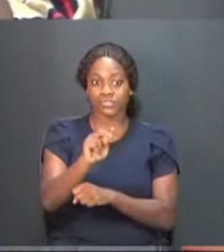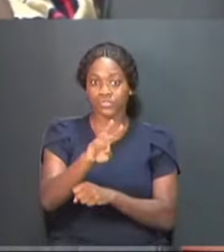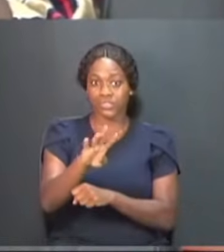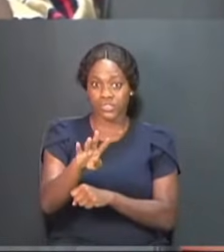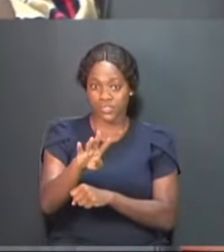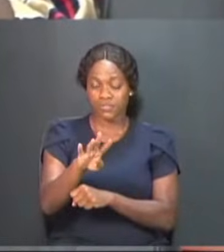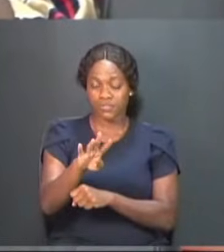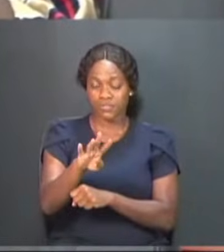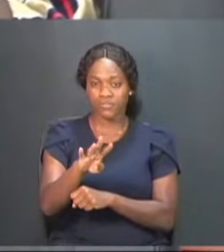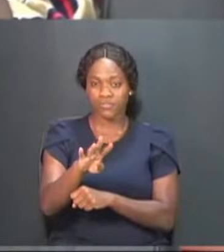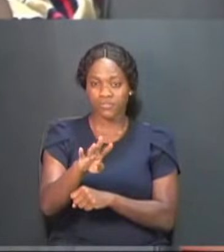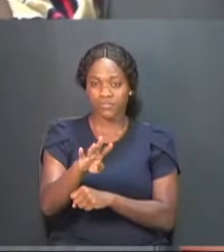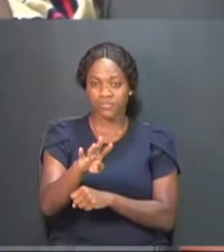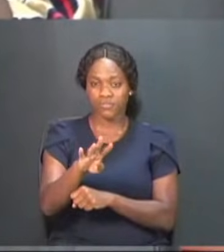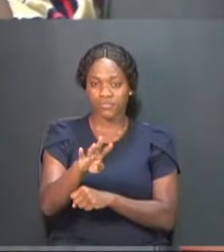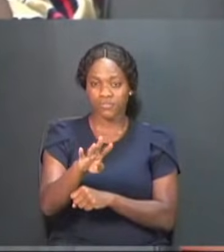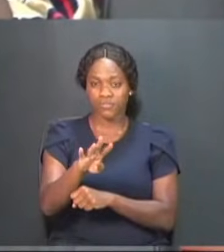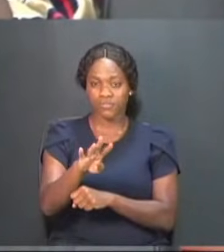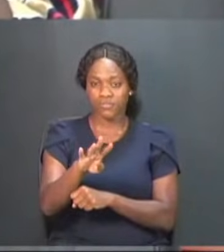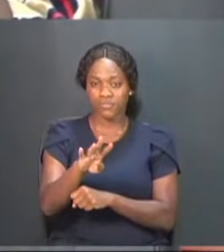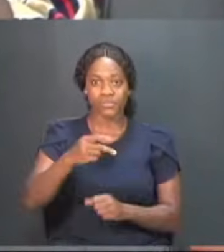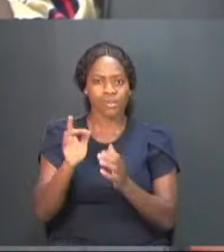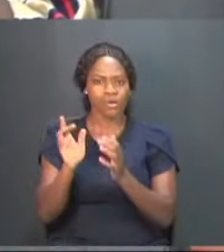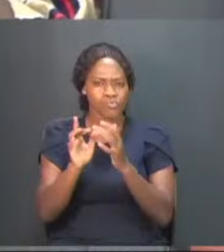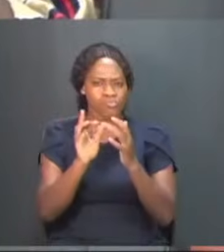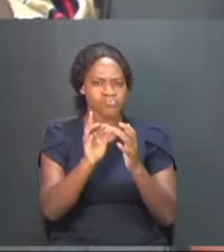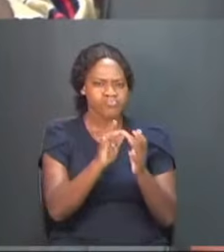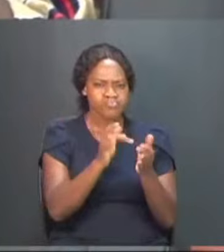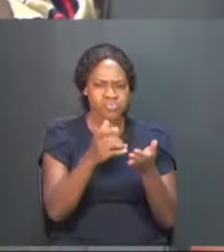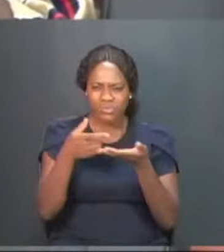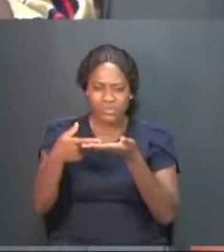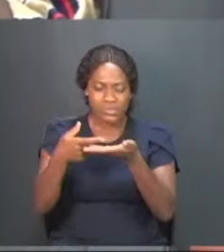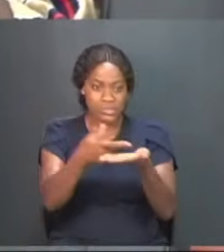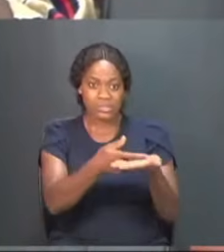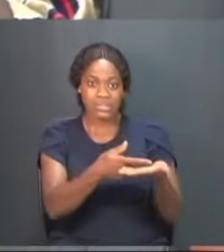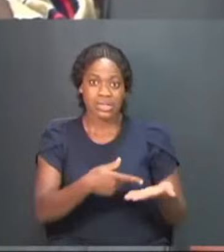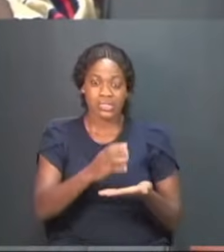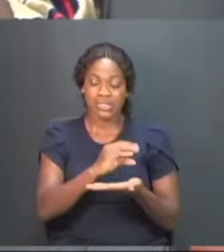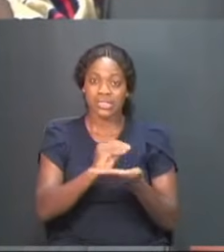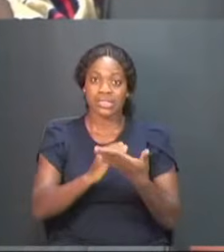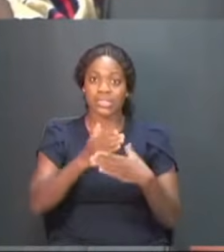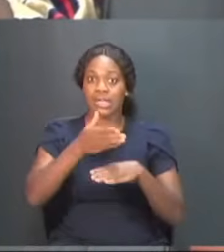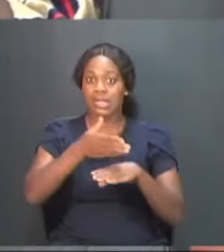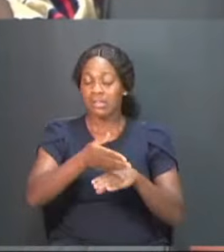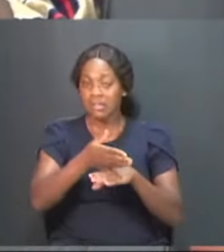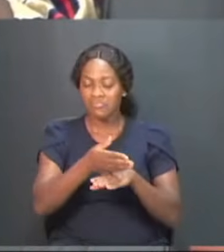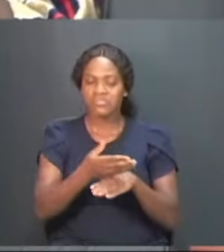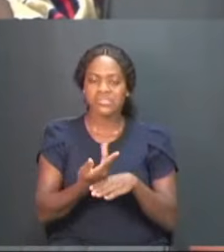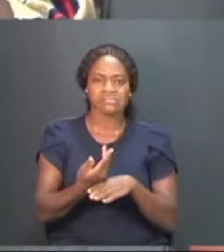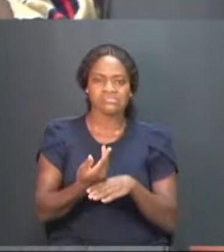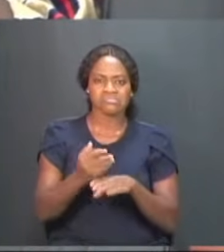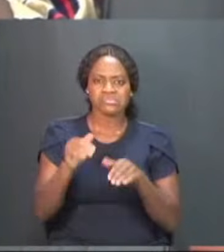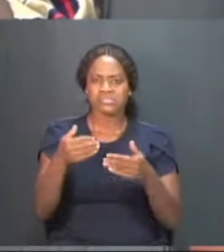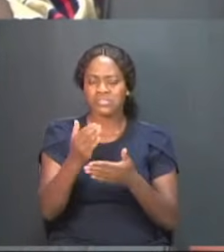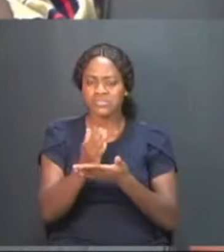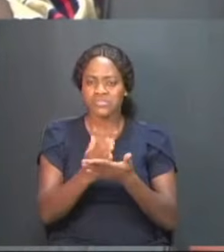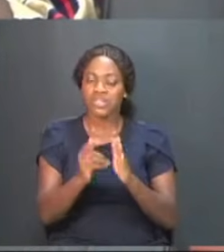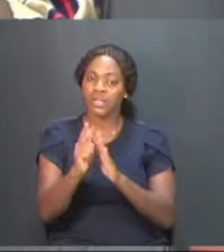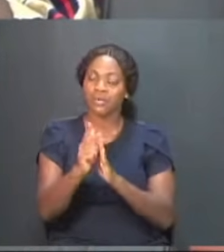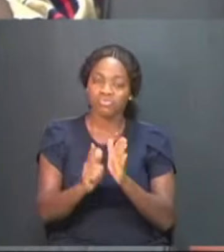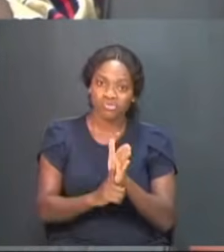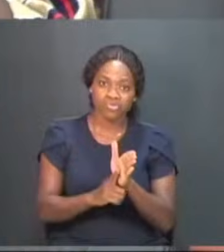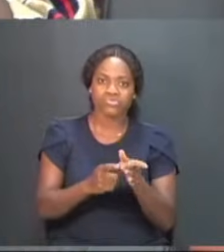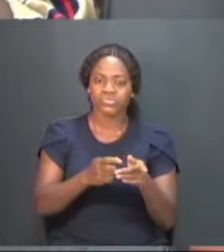an extensive stakeholder engagement, and subsequent to that issued some guidelines to